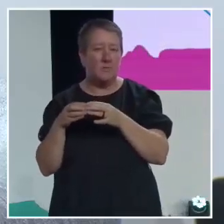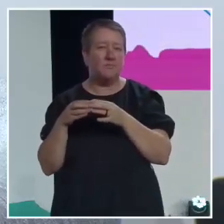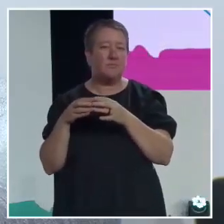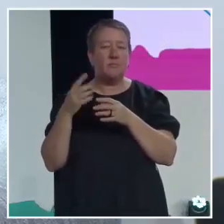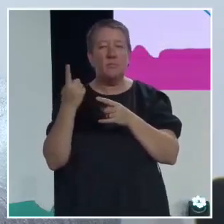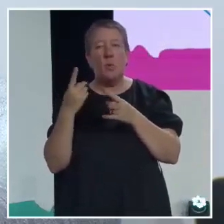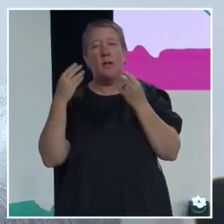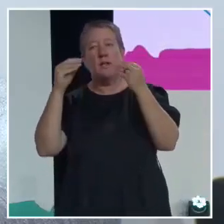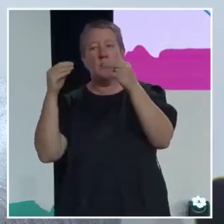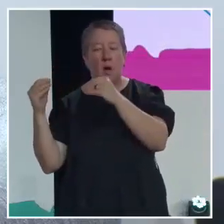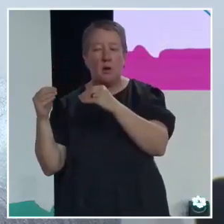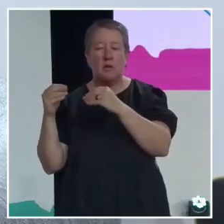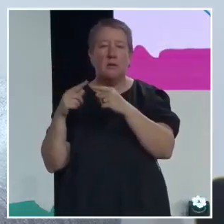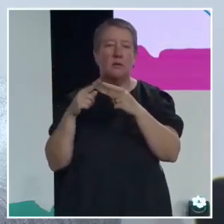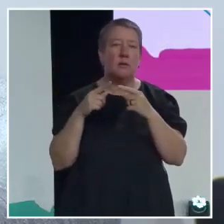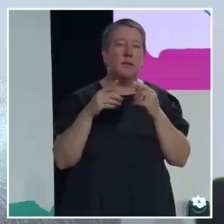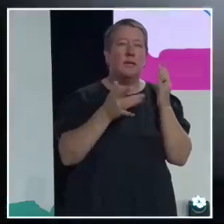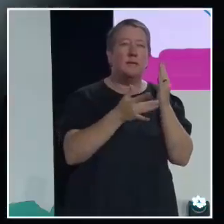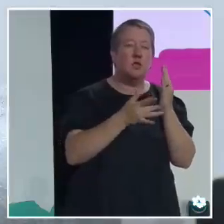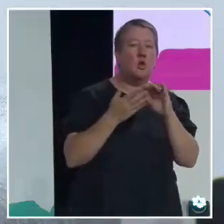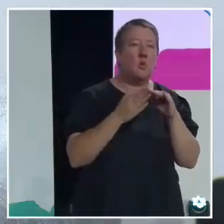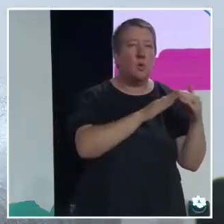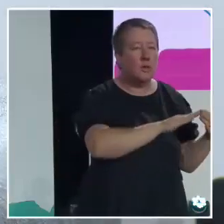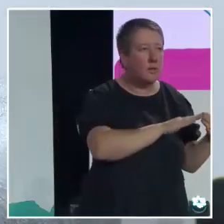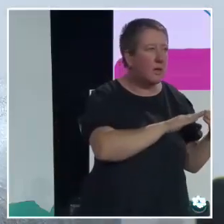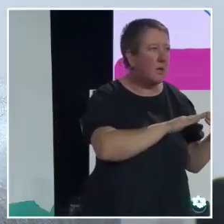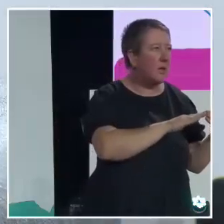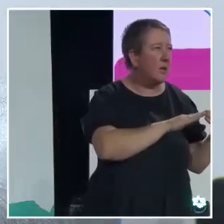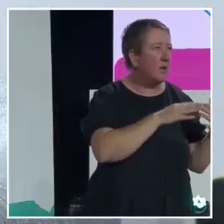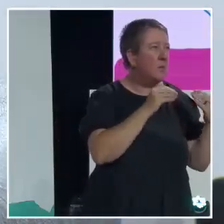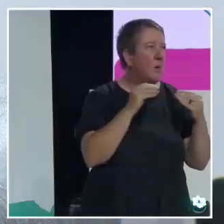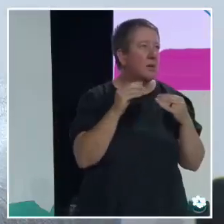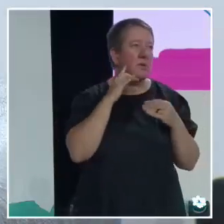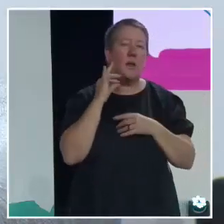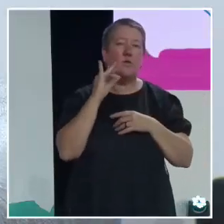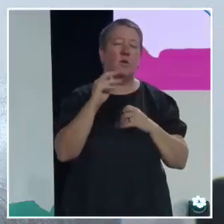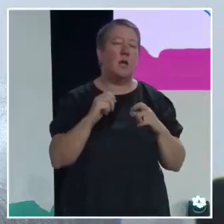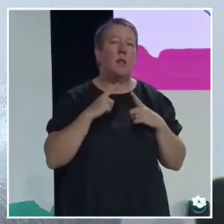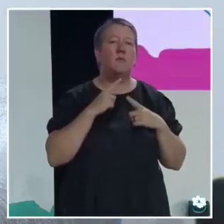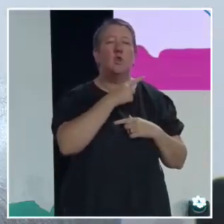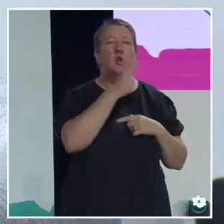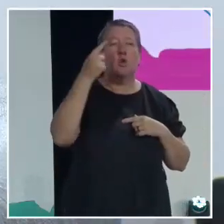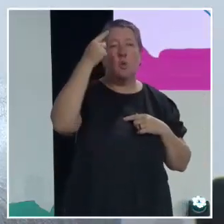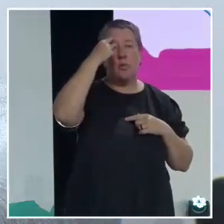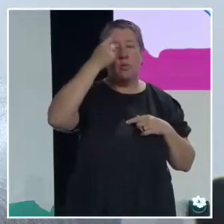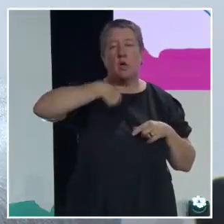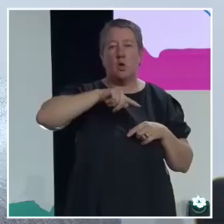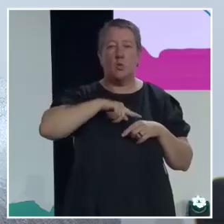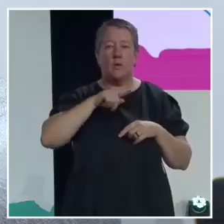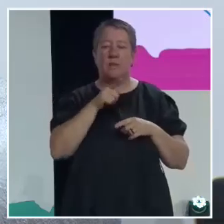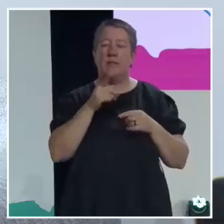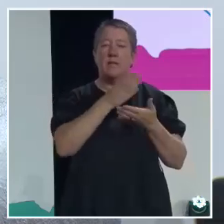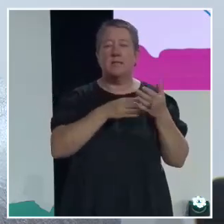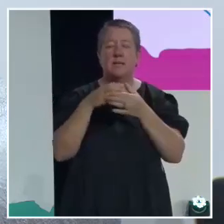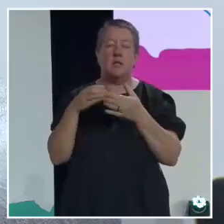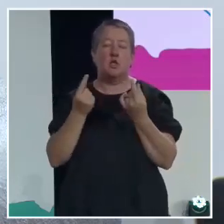other one, considering the size of the digital economy, not only on markets, but in our everyday lives. What do you think PDBs should do in these 2 sectors? And maybe